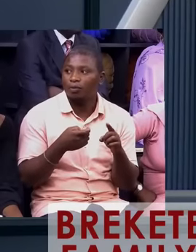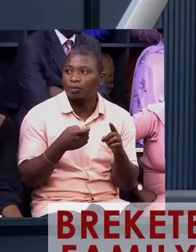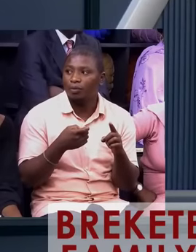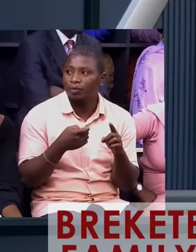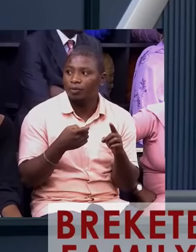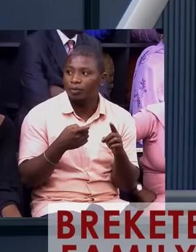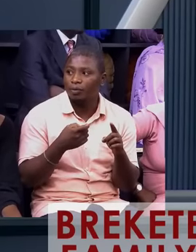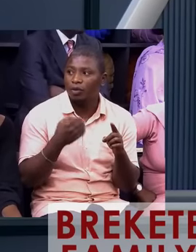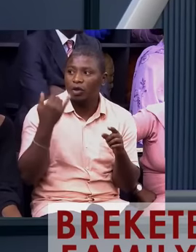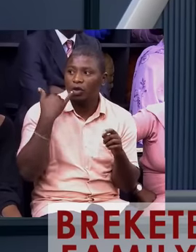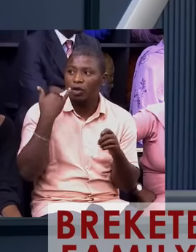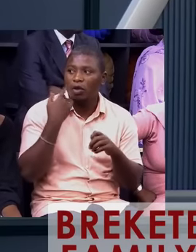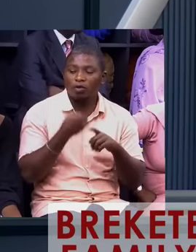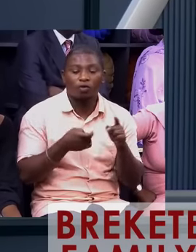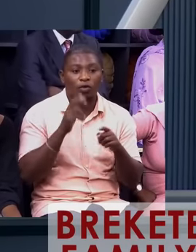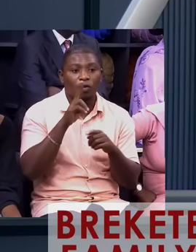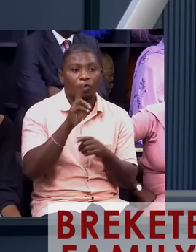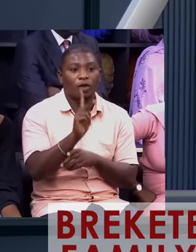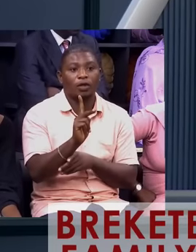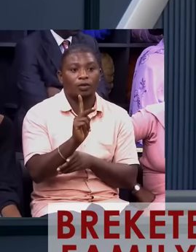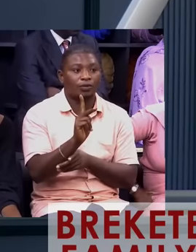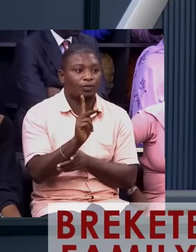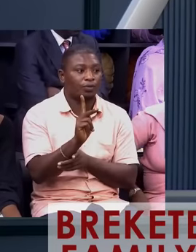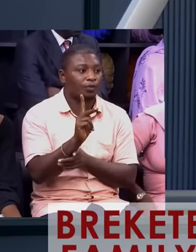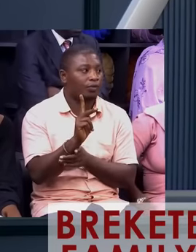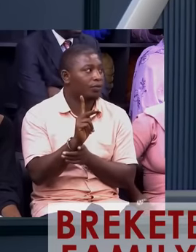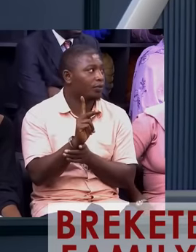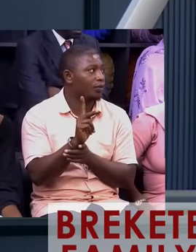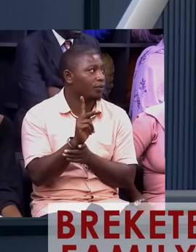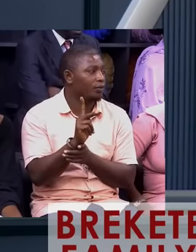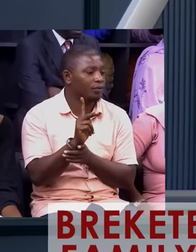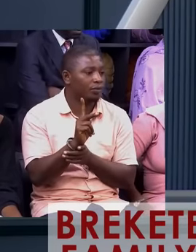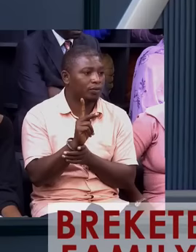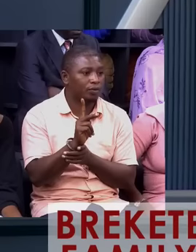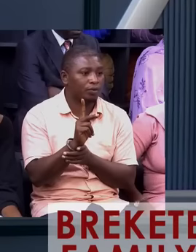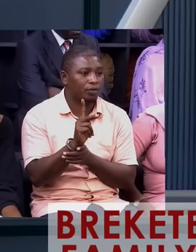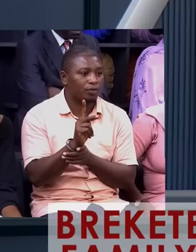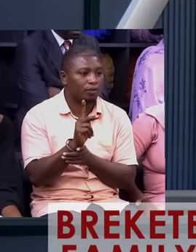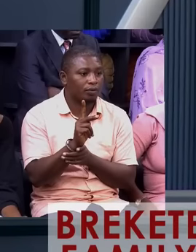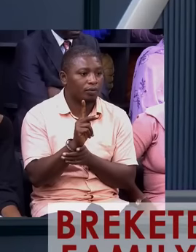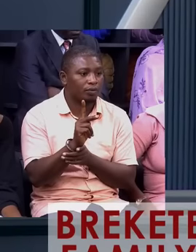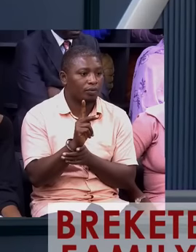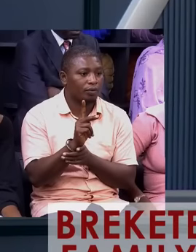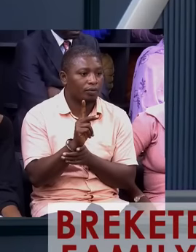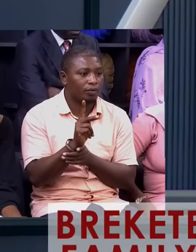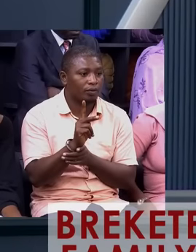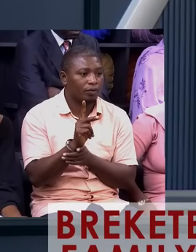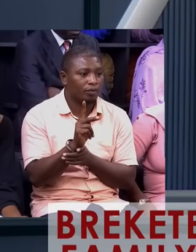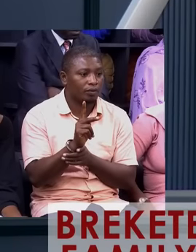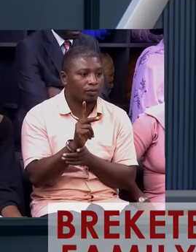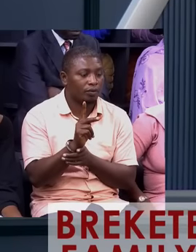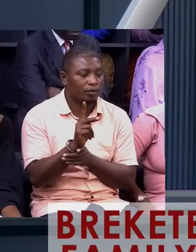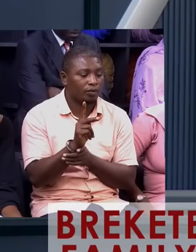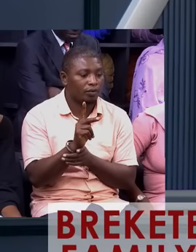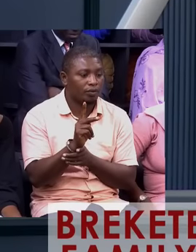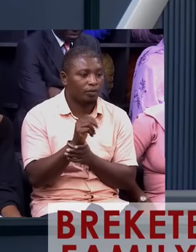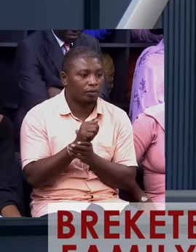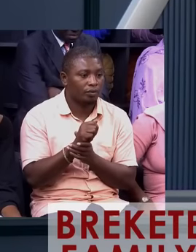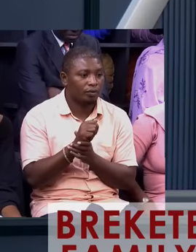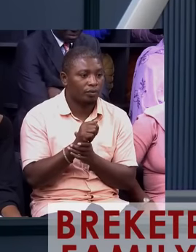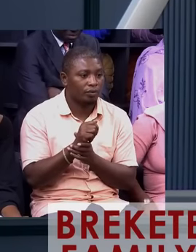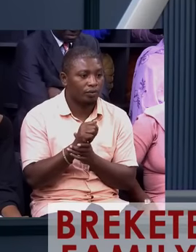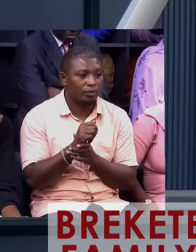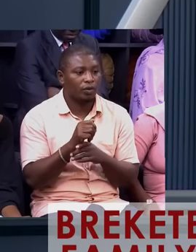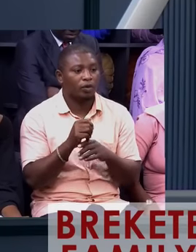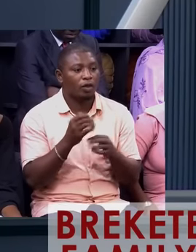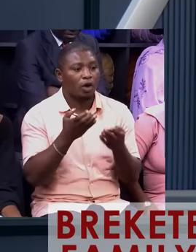k I'm calling from the United Kingdom sir first of all I want sir not to take